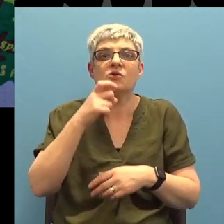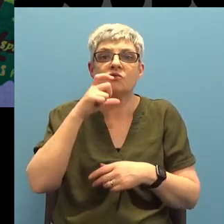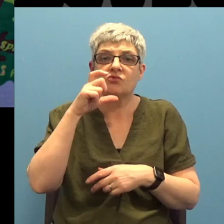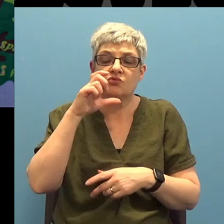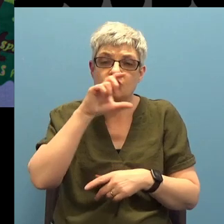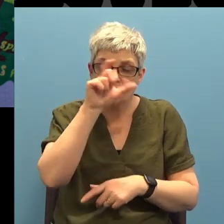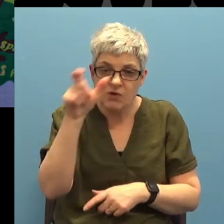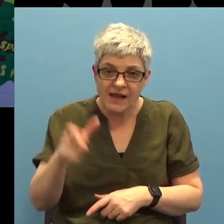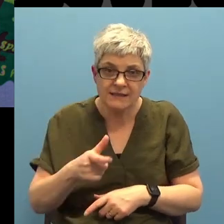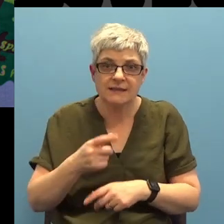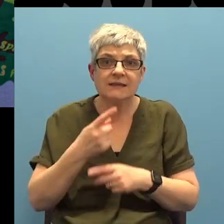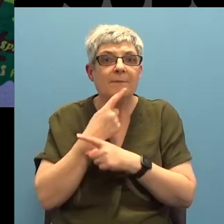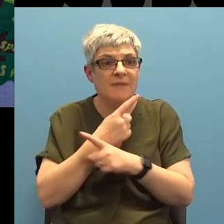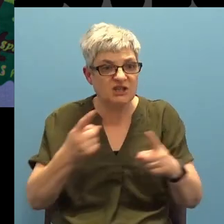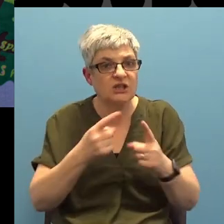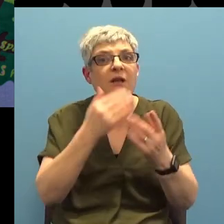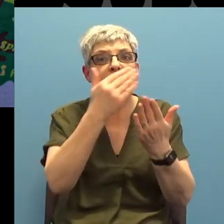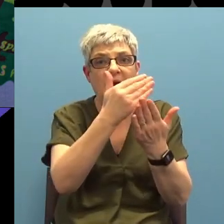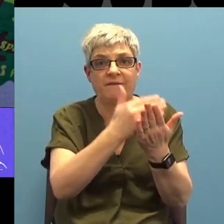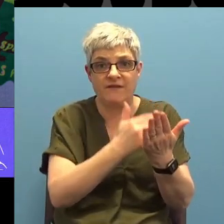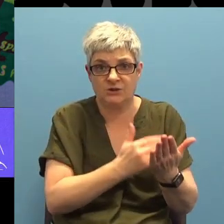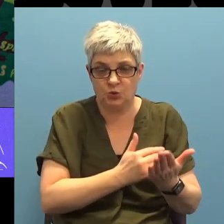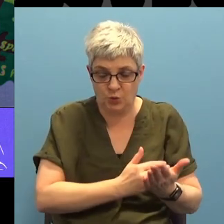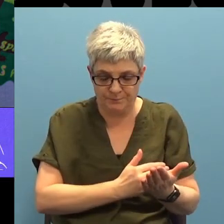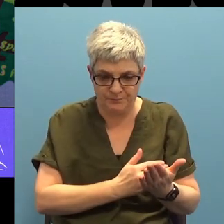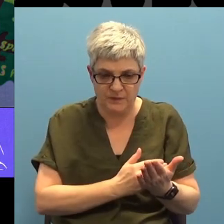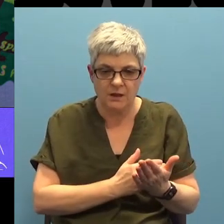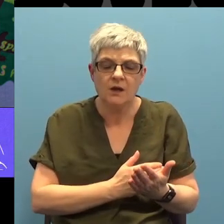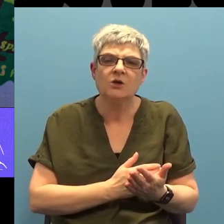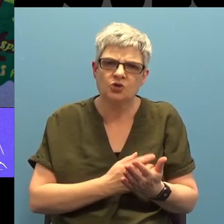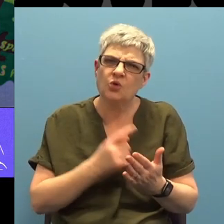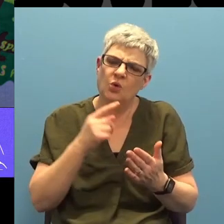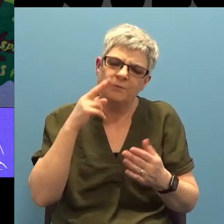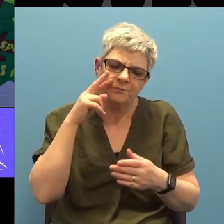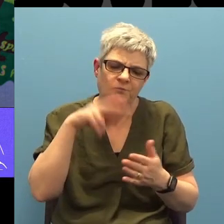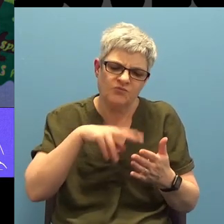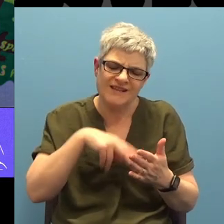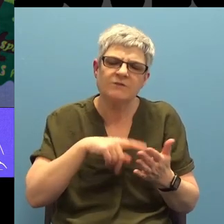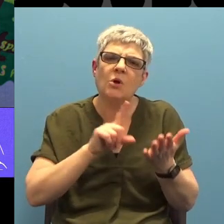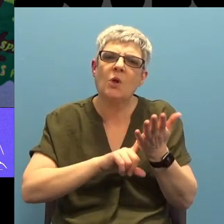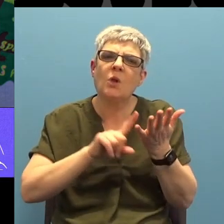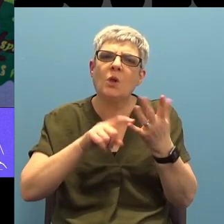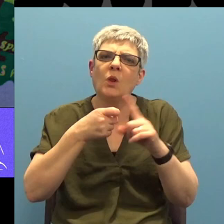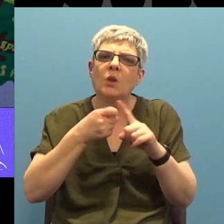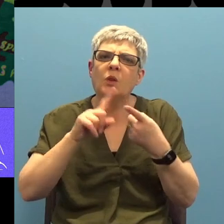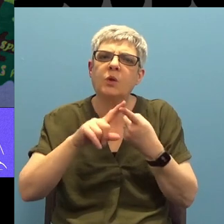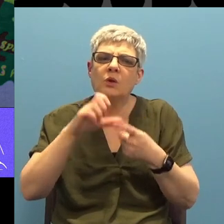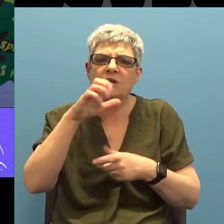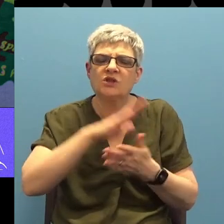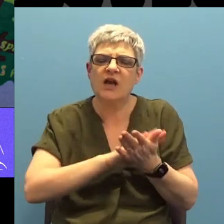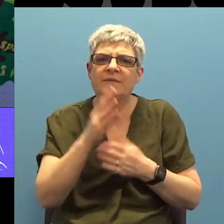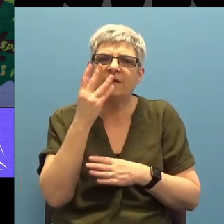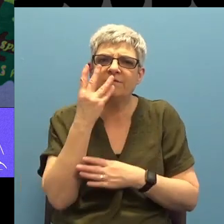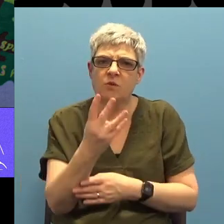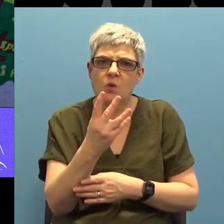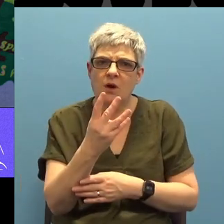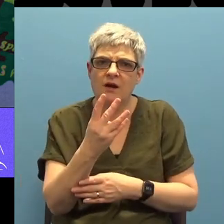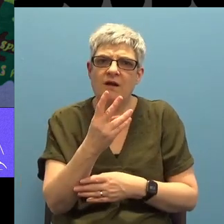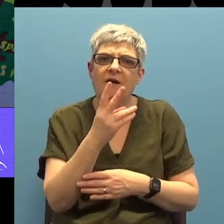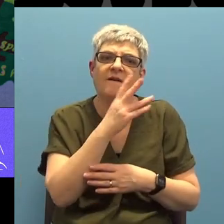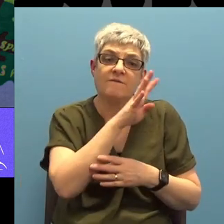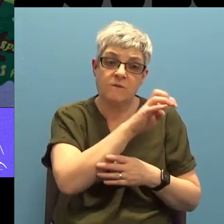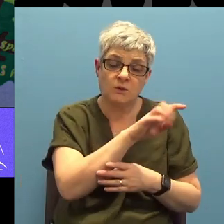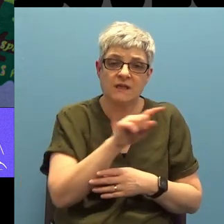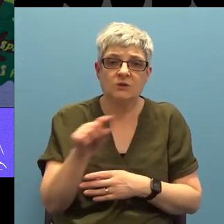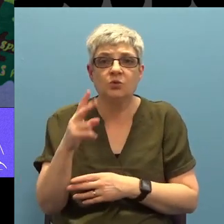mission. So if you want to turn with me to Luke chapter 4, and we'll read from verses 14 to 21. The